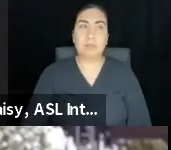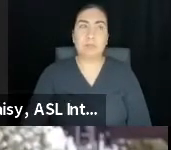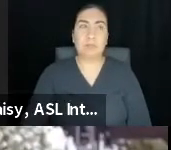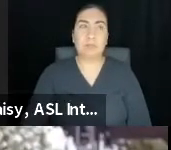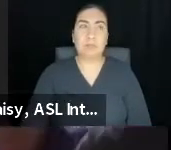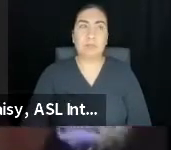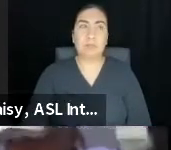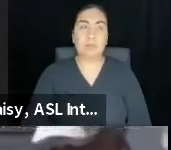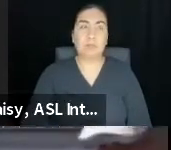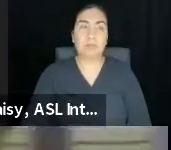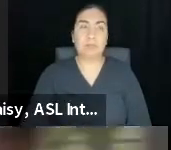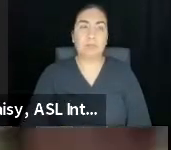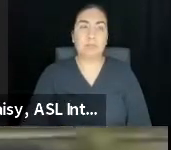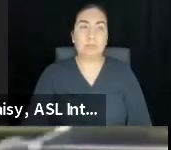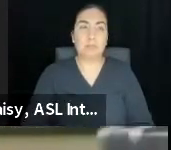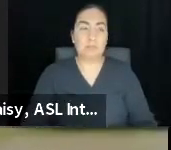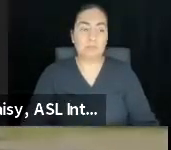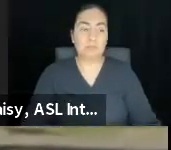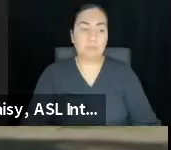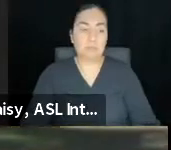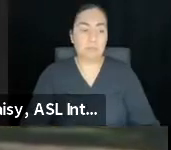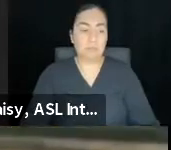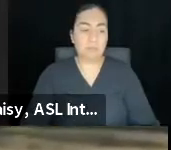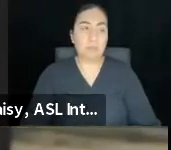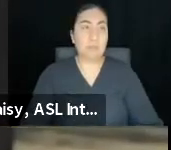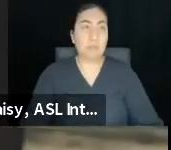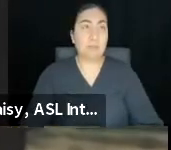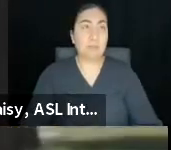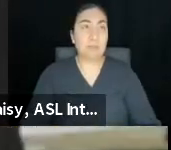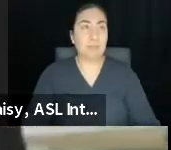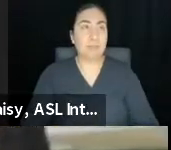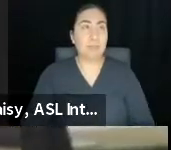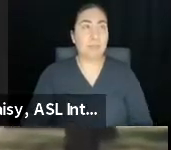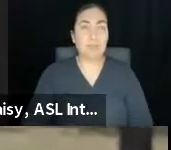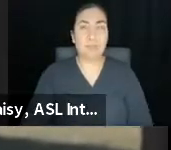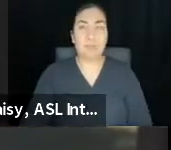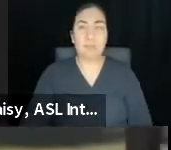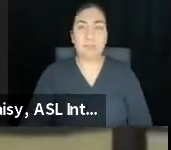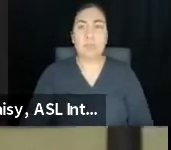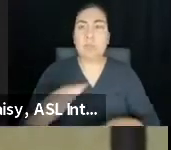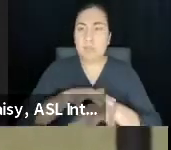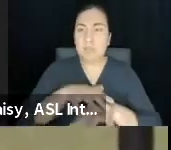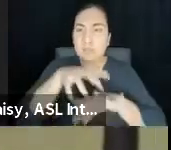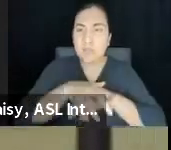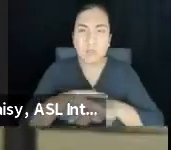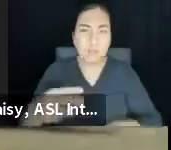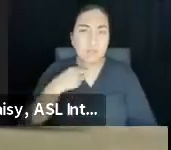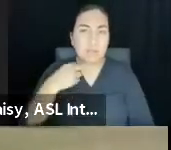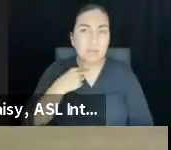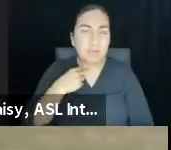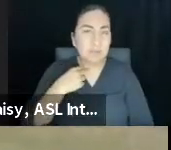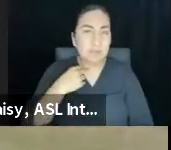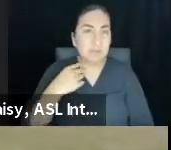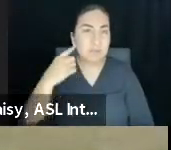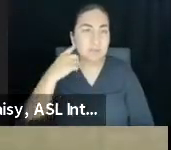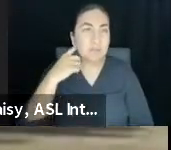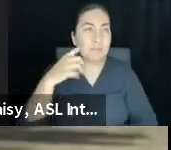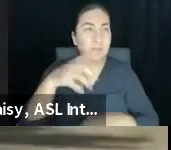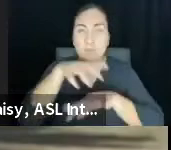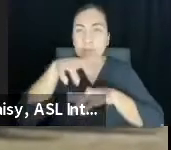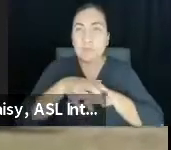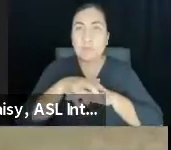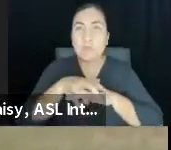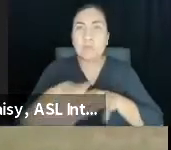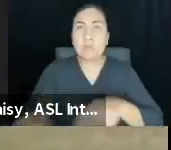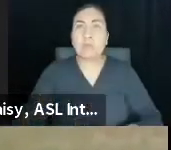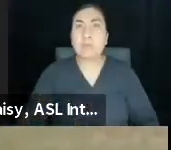in Native Nation. The apocalypse is already here. Back home, people are dying every day from bad food and